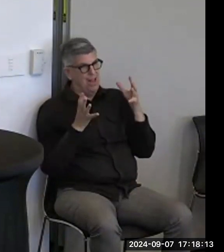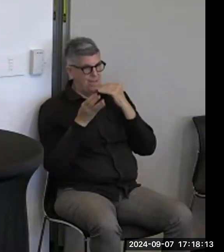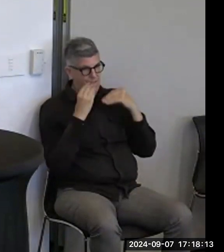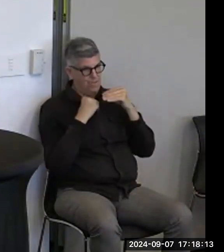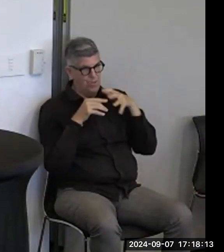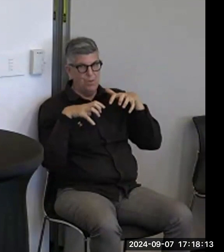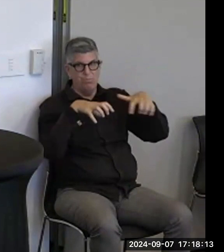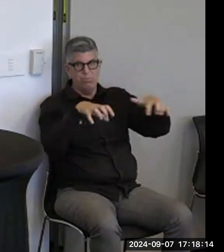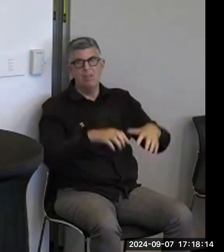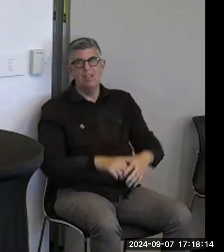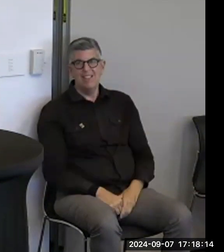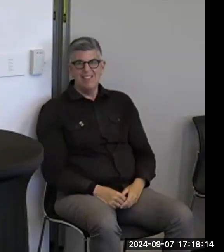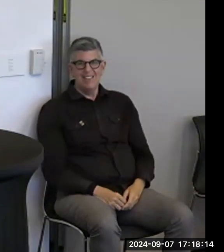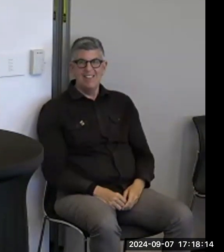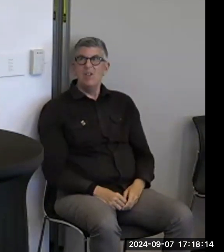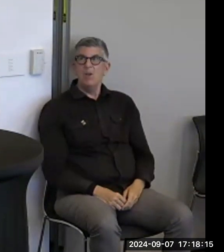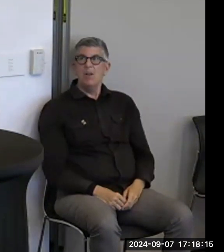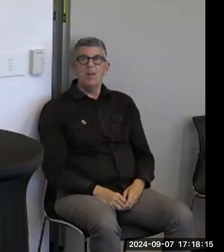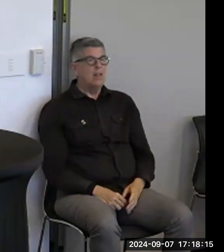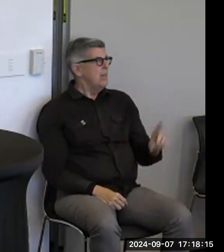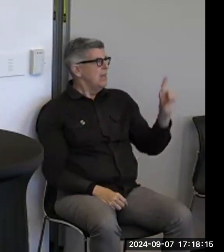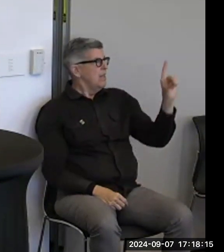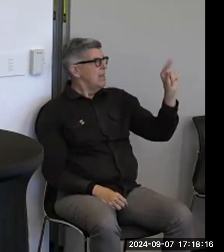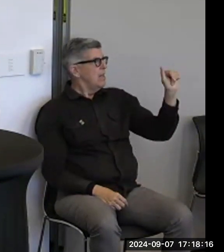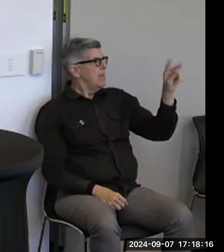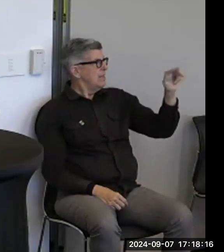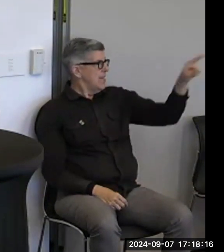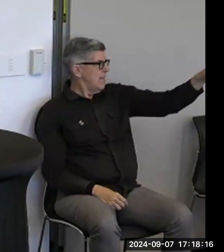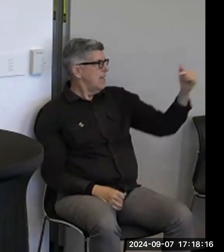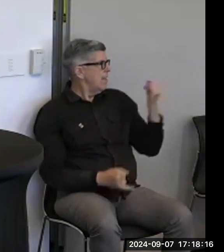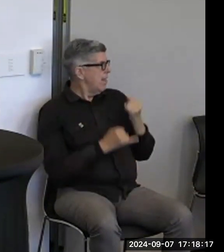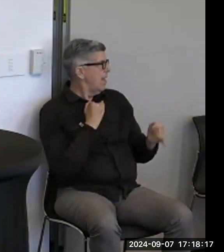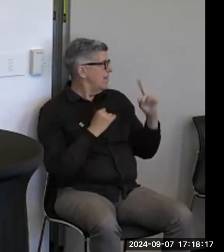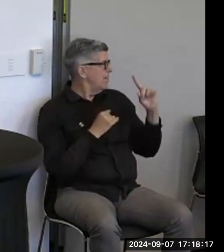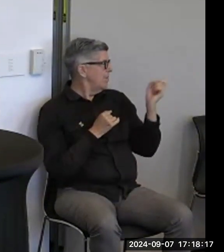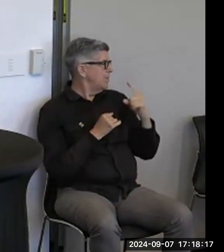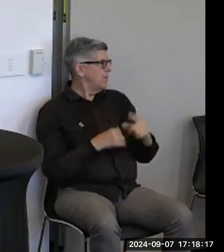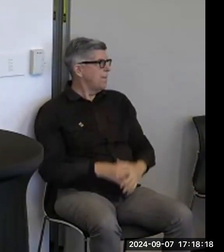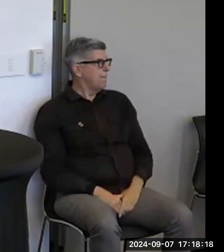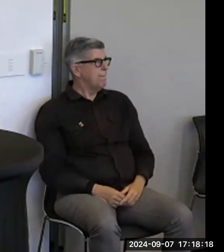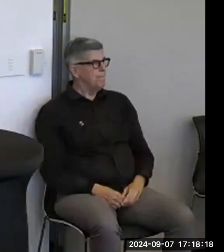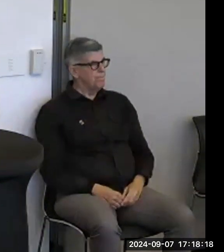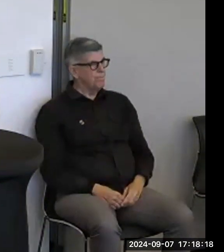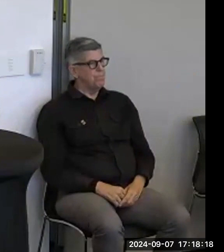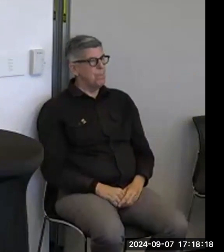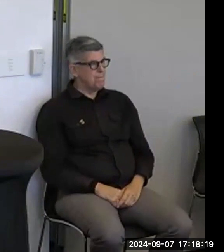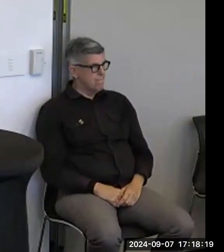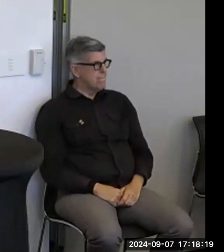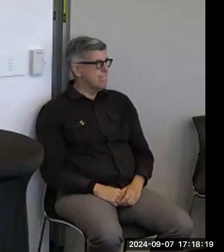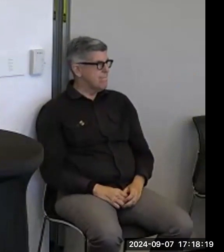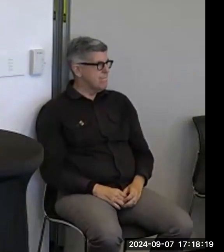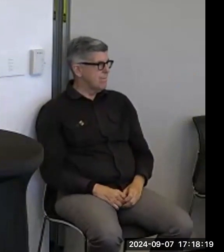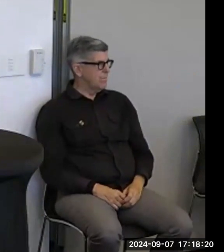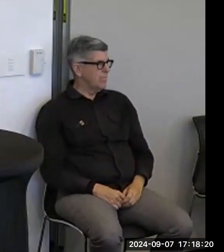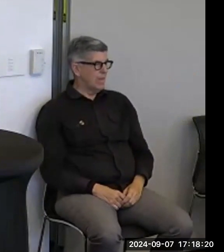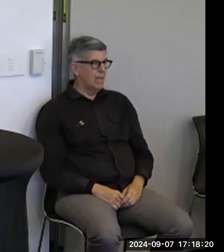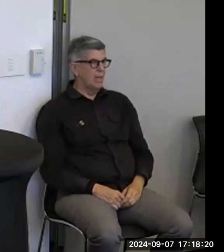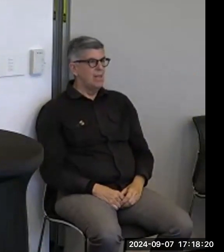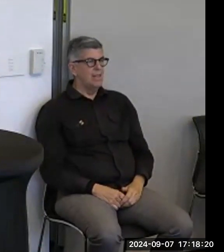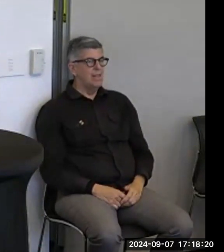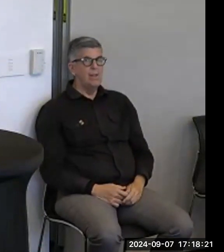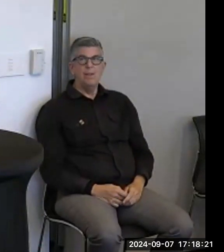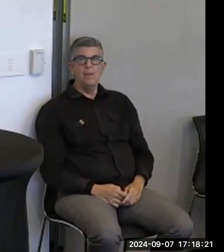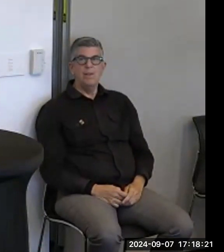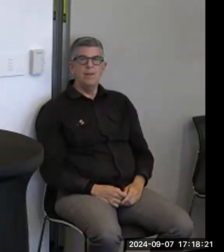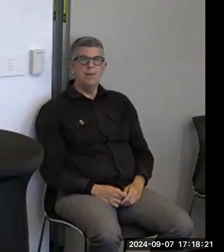But so I think Dan is going to be our last question. Yeah, I guess we've kind of run into it, but I just wanted to see if